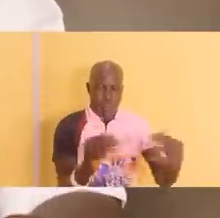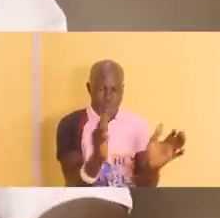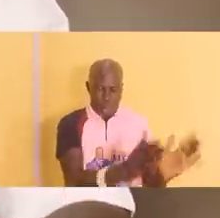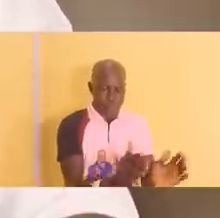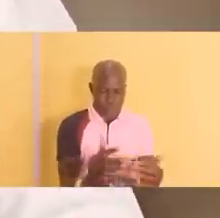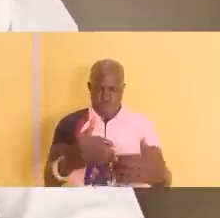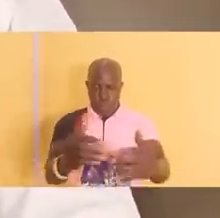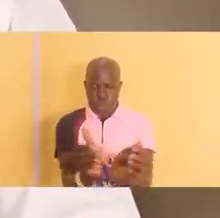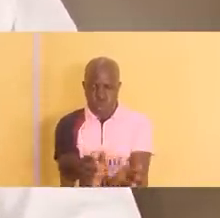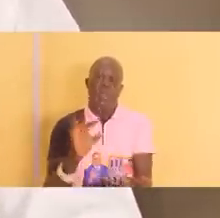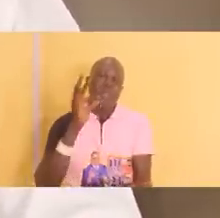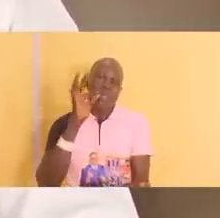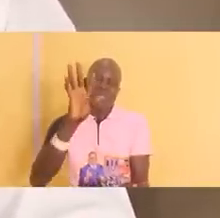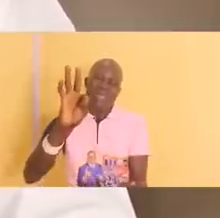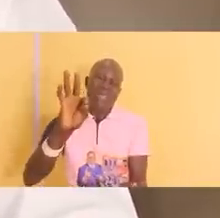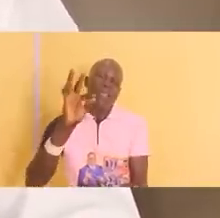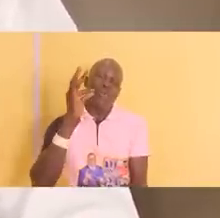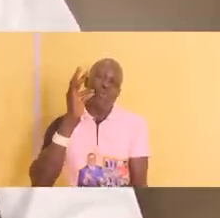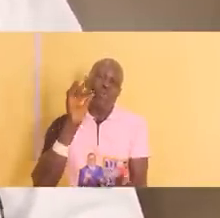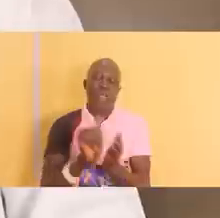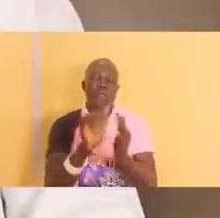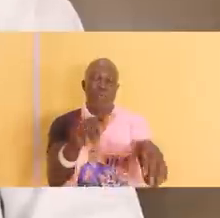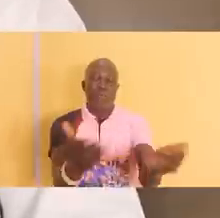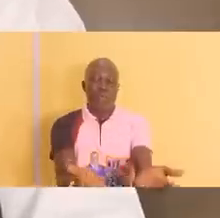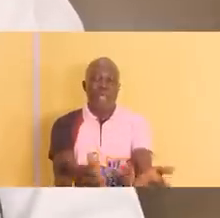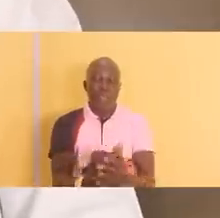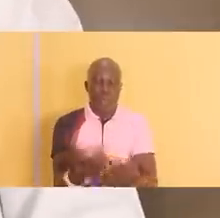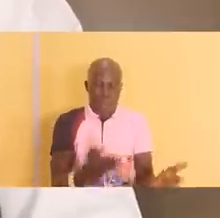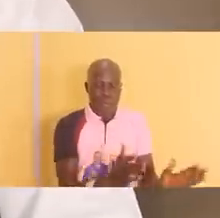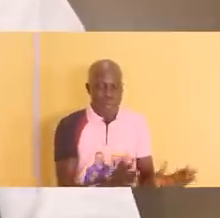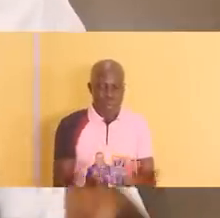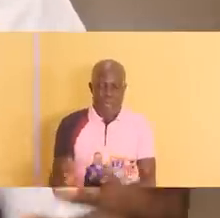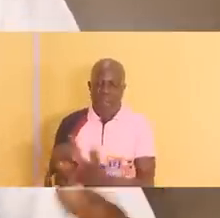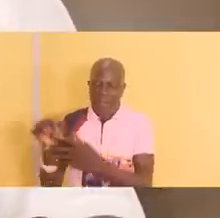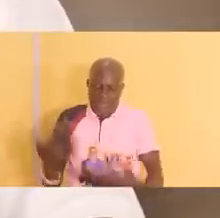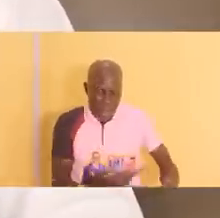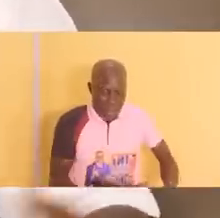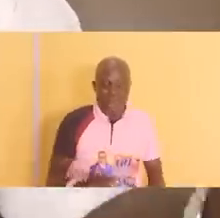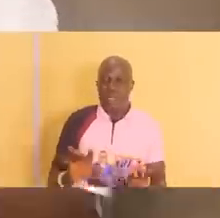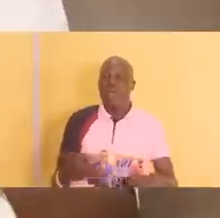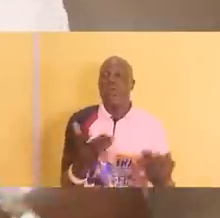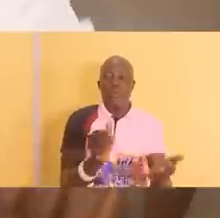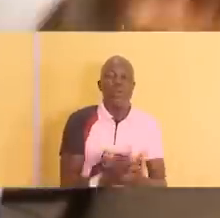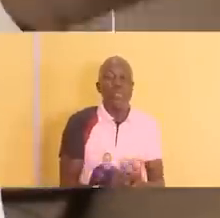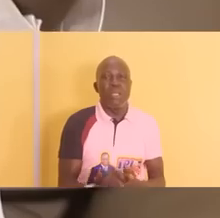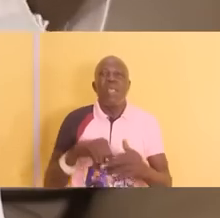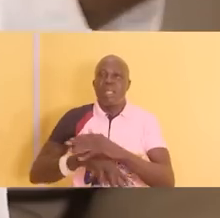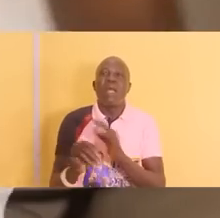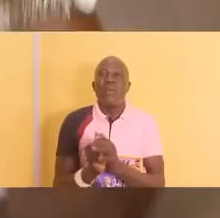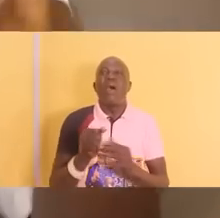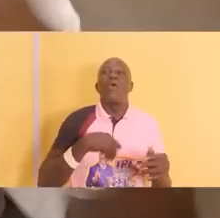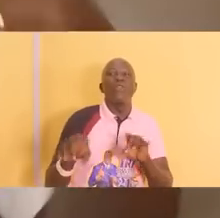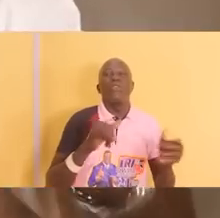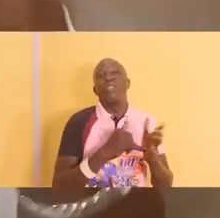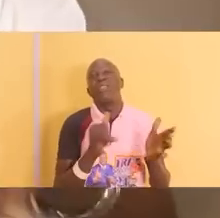fun mesan ati apere gbagbo re bi aso mo ohun elu omo wa mu dani Facebook lati ma se